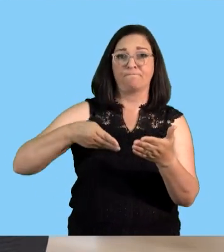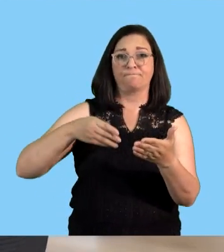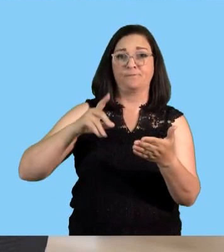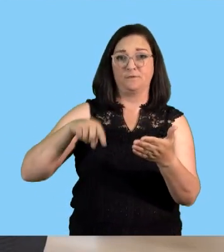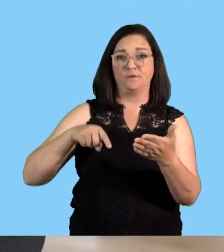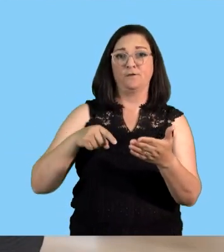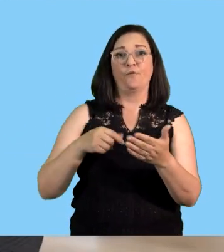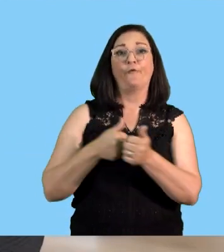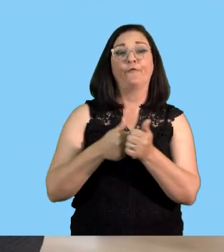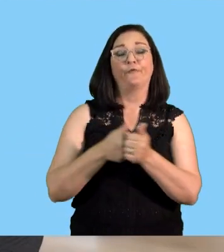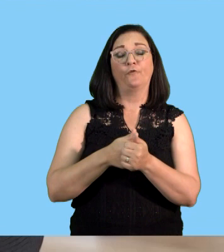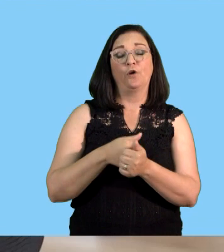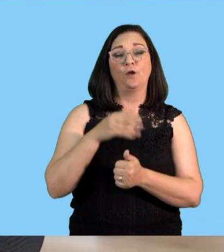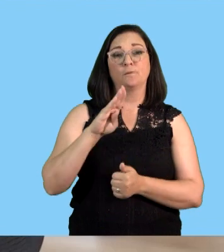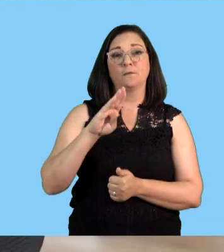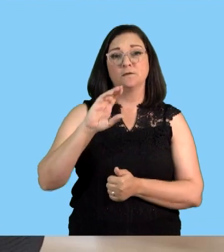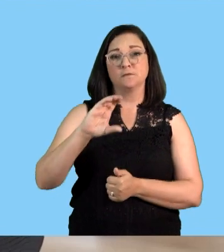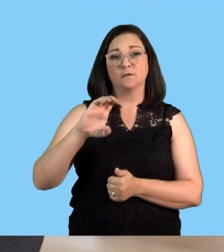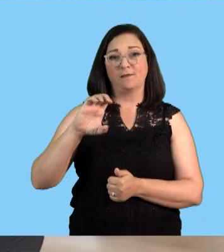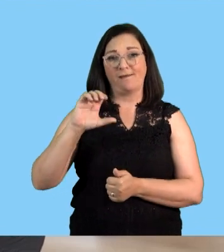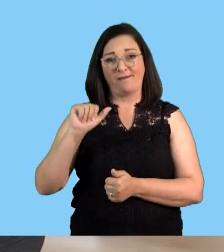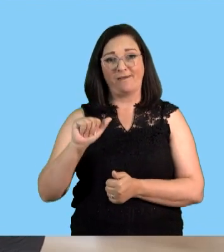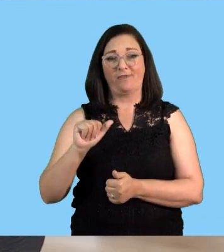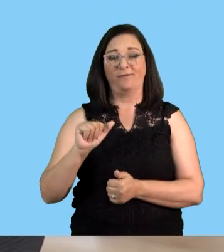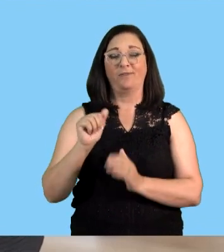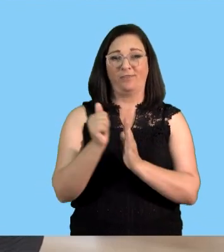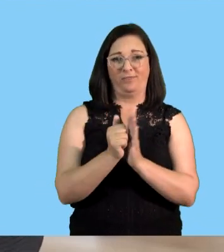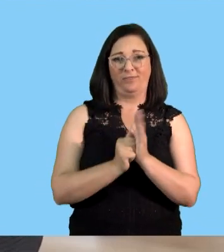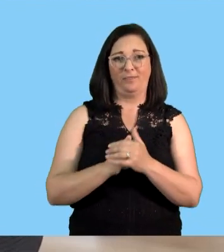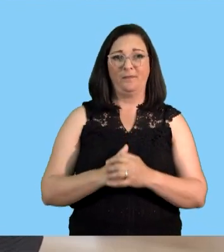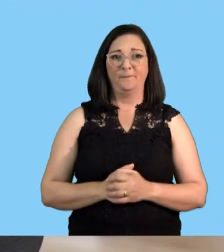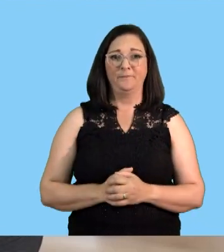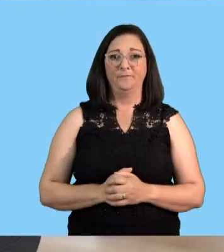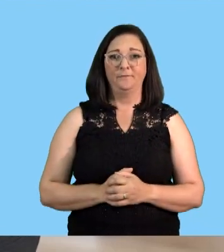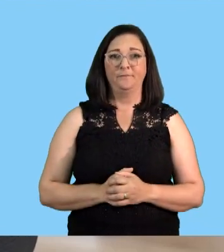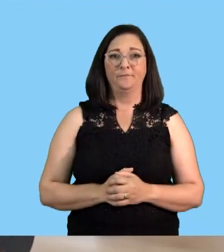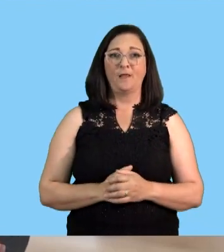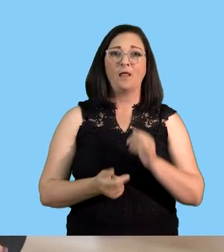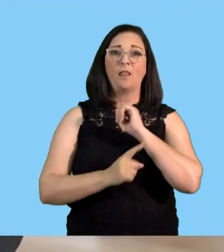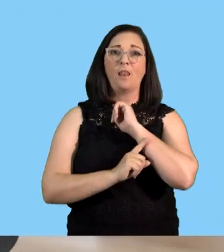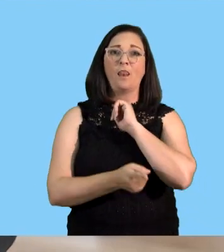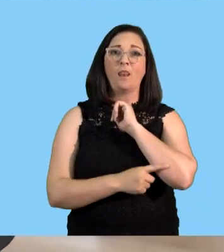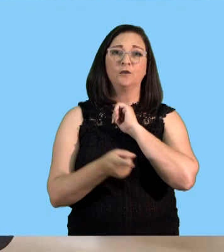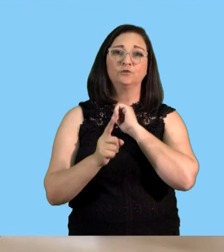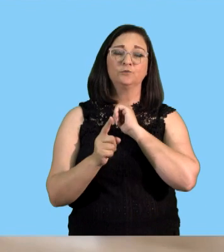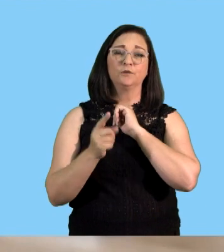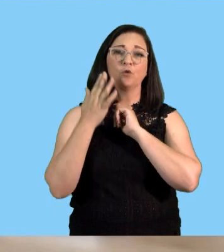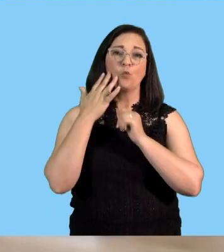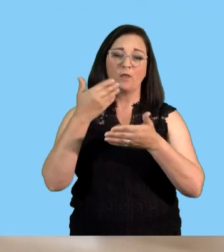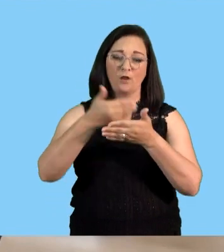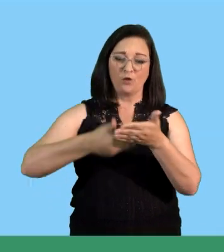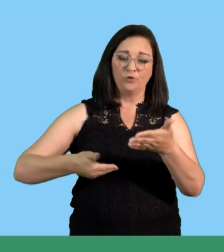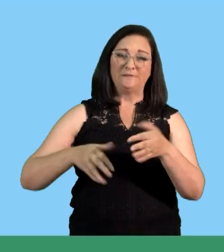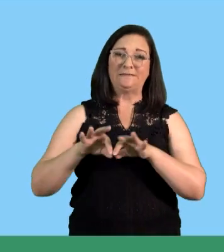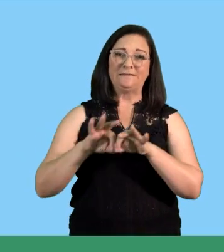be in line with the BCA. It must not be in conflict with that. Right, the last part of it is that the